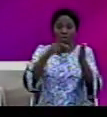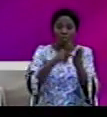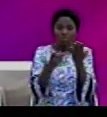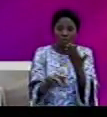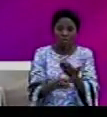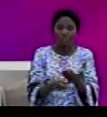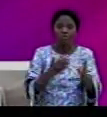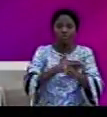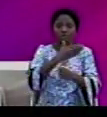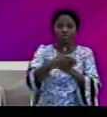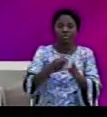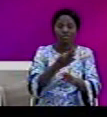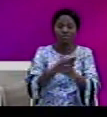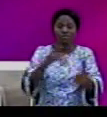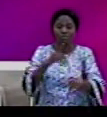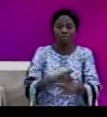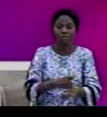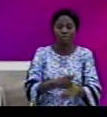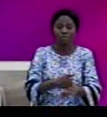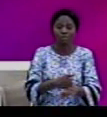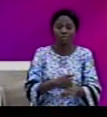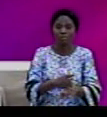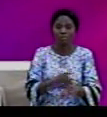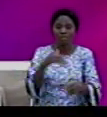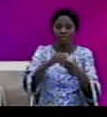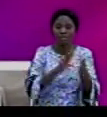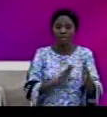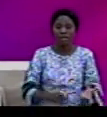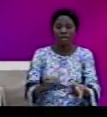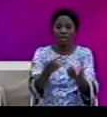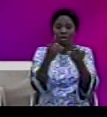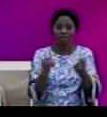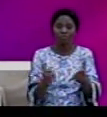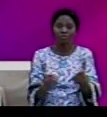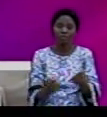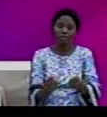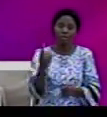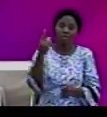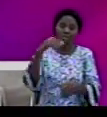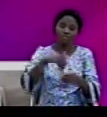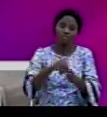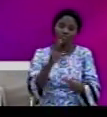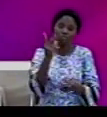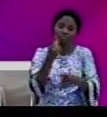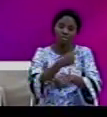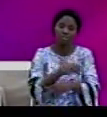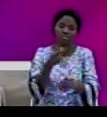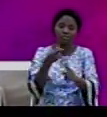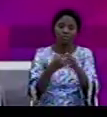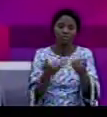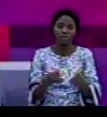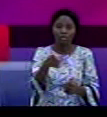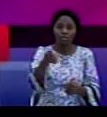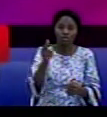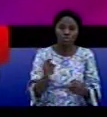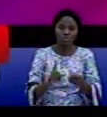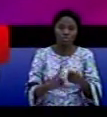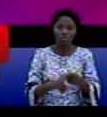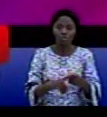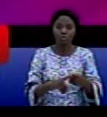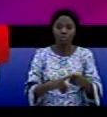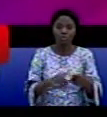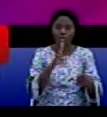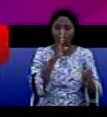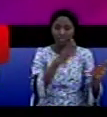in Christ, comes up in 2 days from now. You need to get ready. You need to